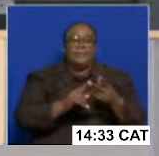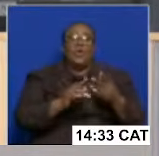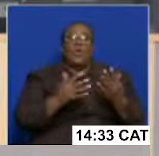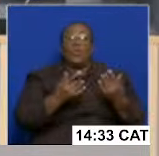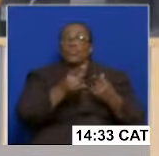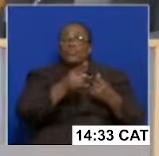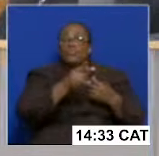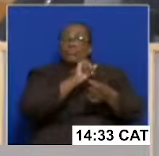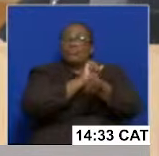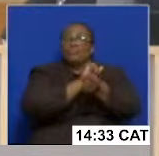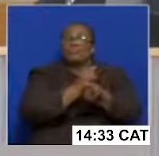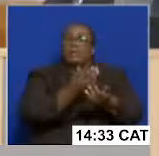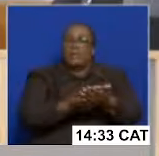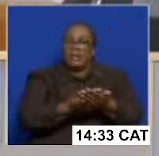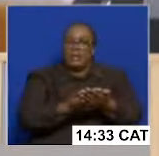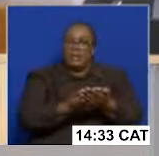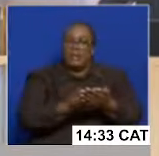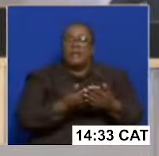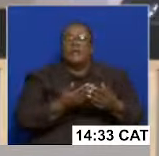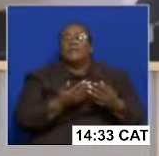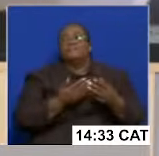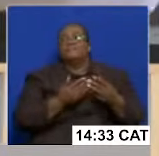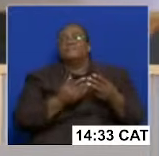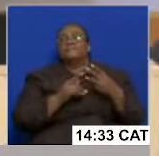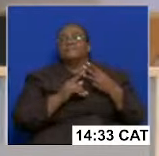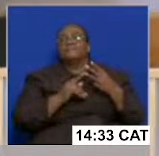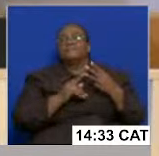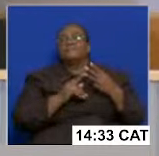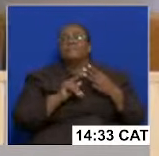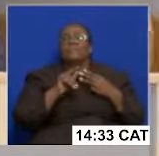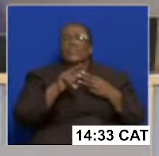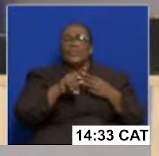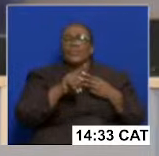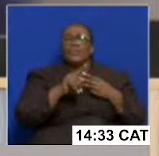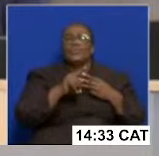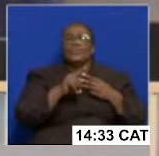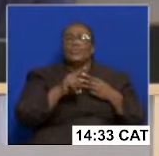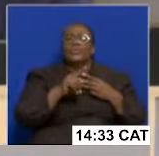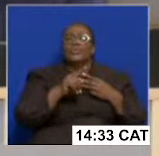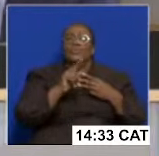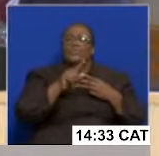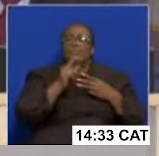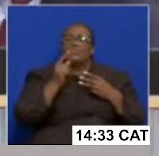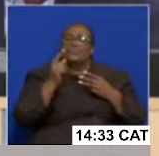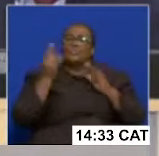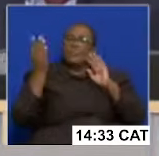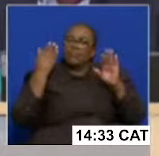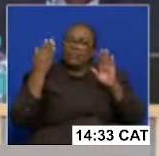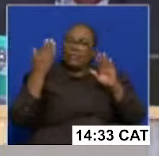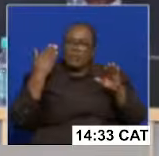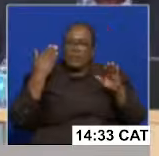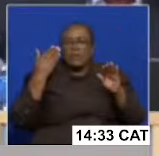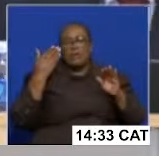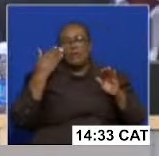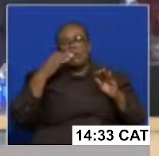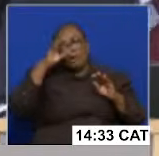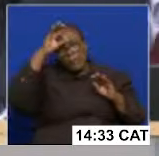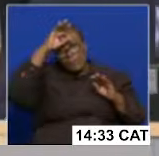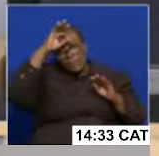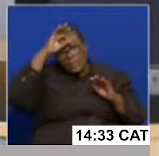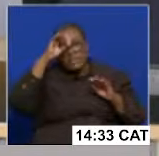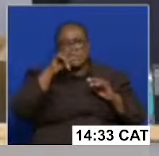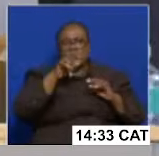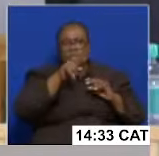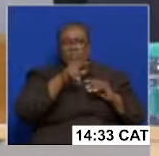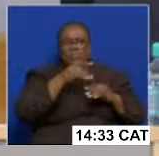You were operational. You were a traffic officer, so you know the people at Rosebank Police Station. I